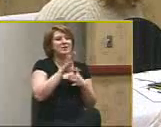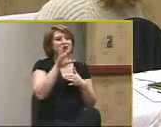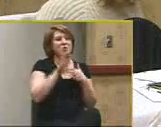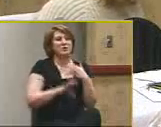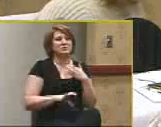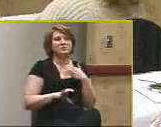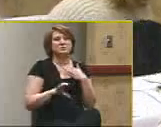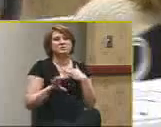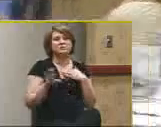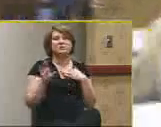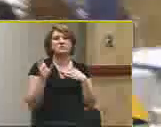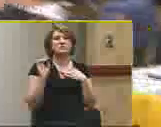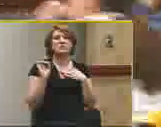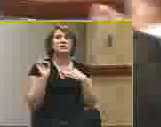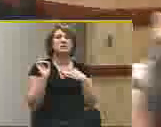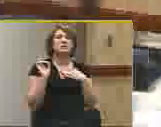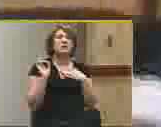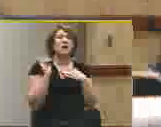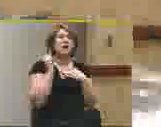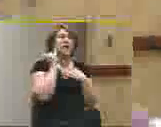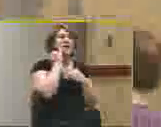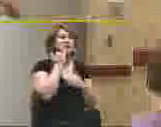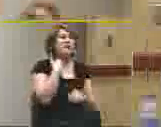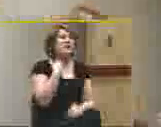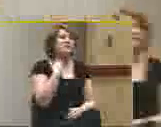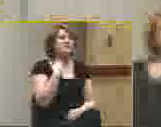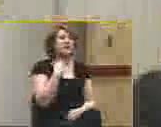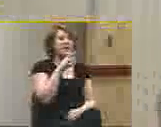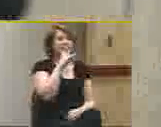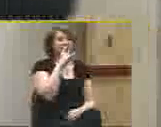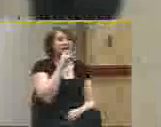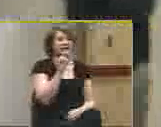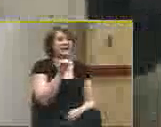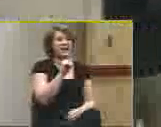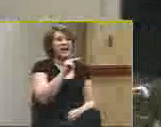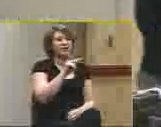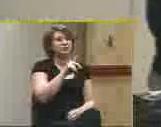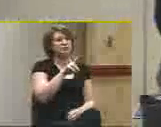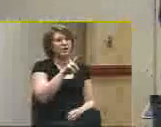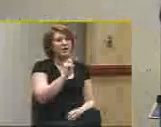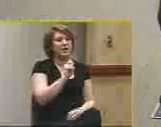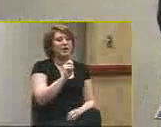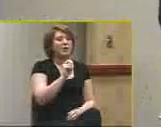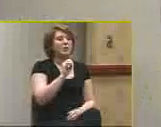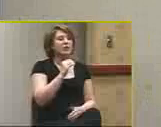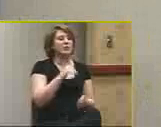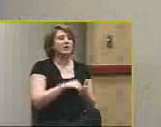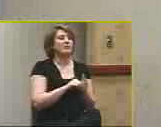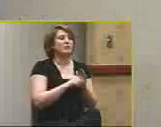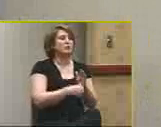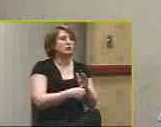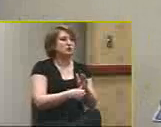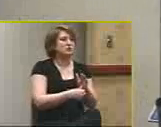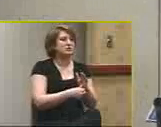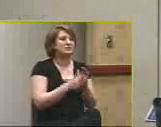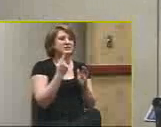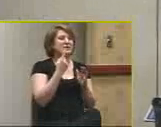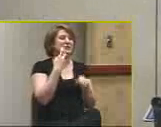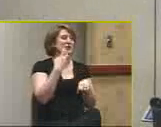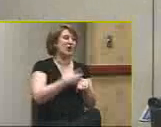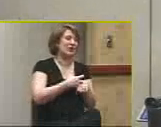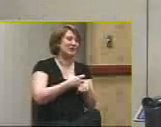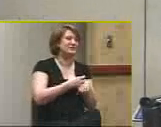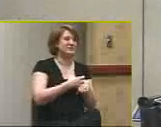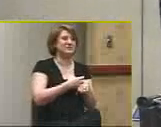consequence. If you've got a kid like an Andre, where the reinforcers are something that's really hard to